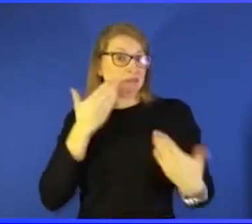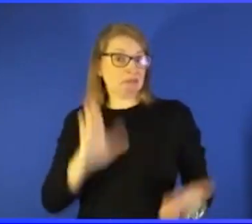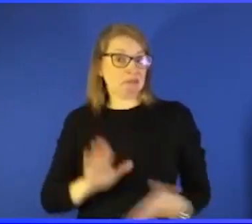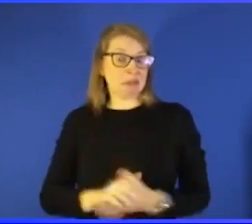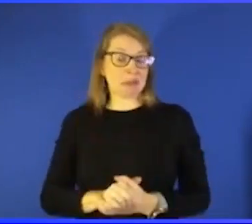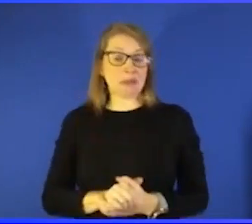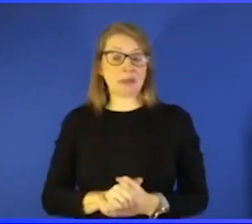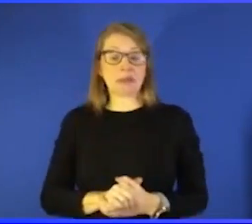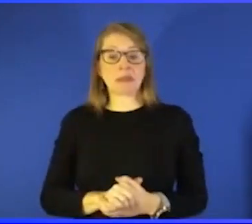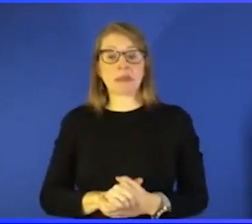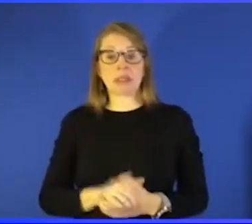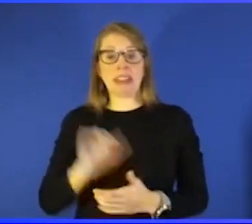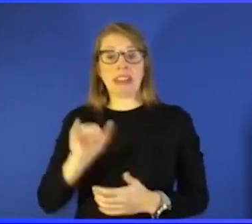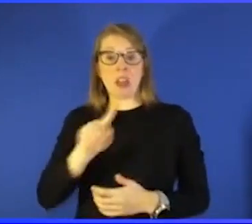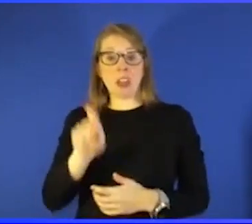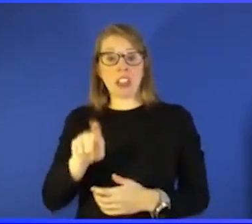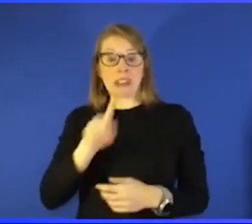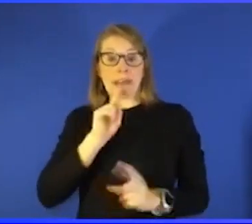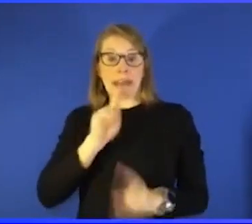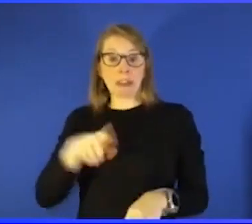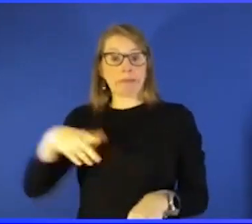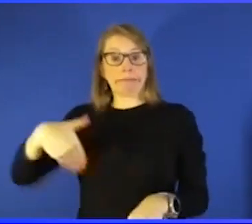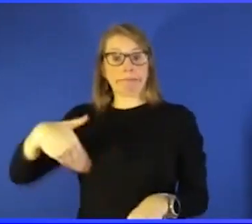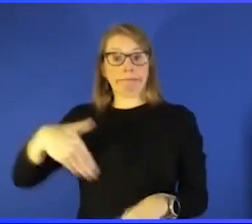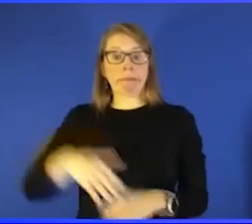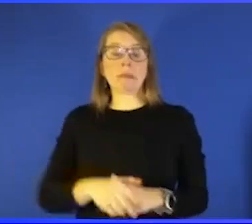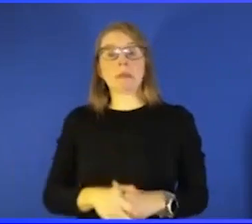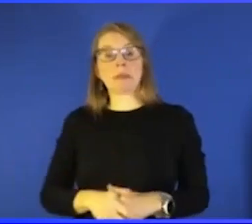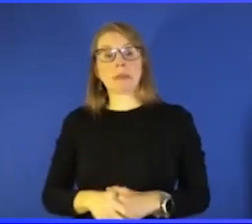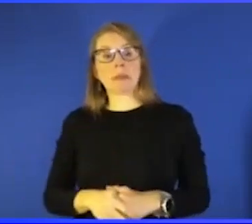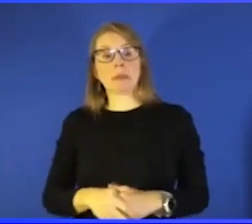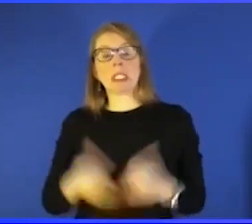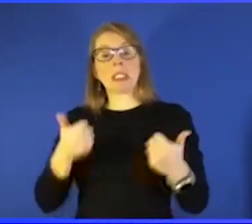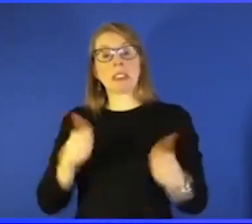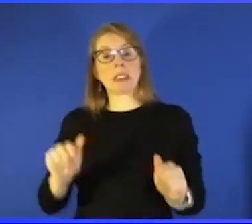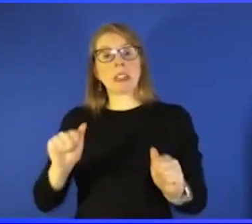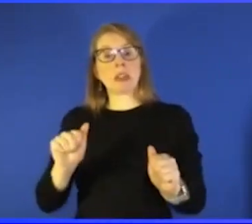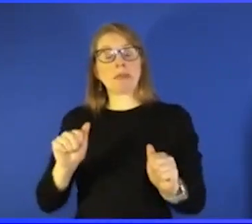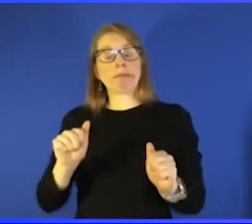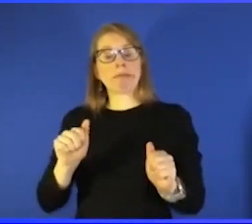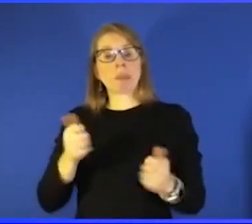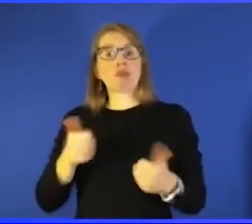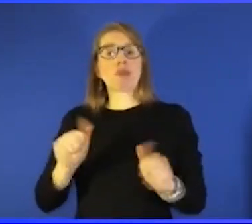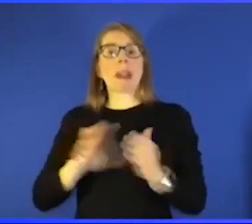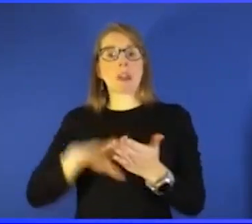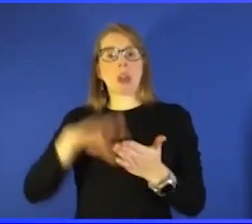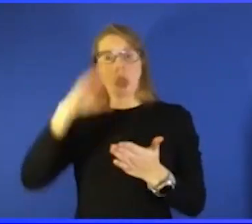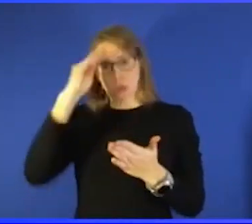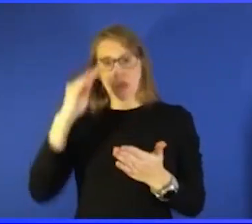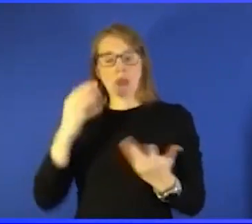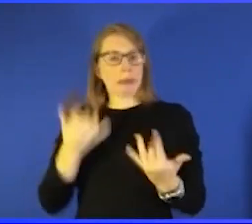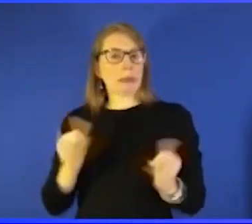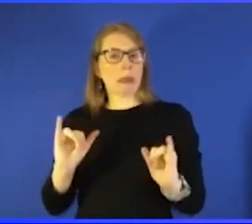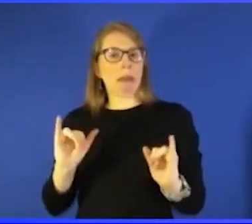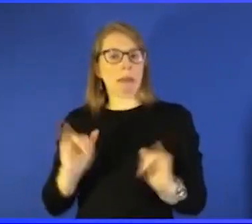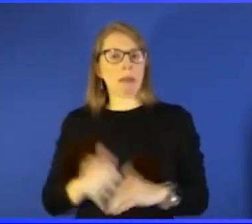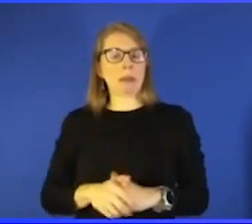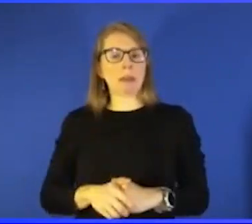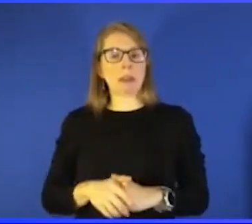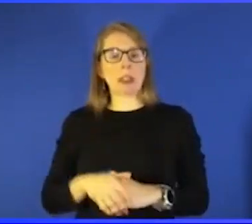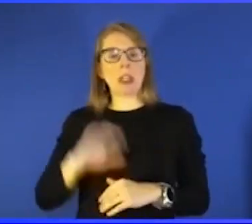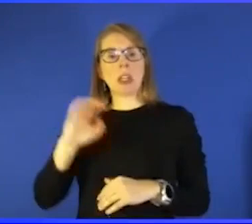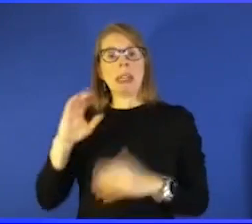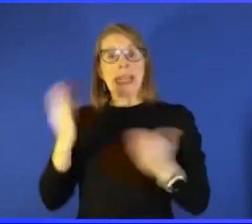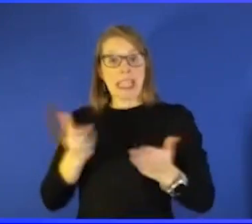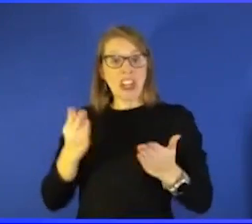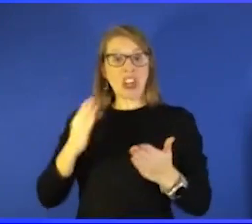not fully answered, but I think we are still trying to learn about that. But overall, not only here, but also in Europe and other places, we know